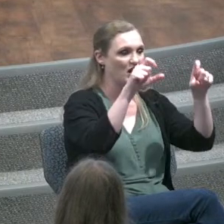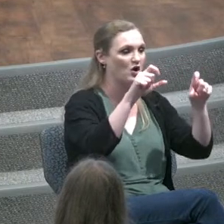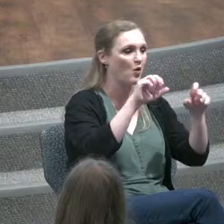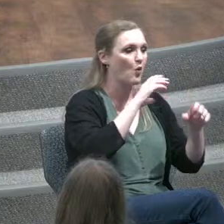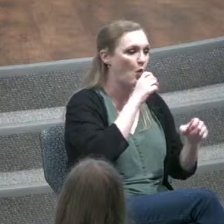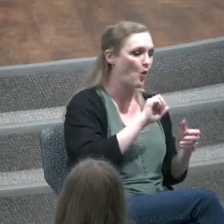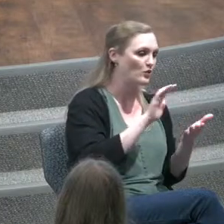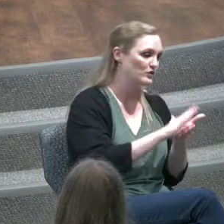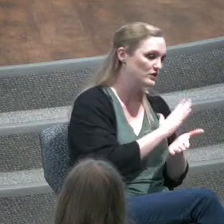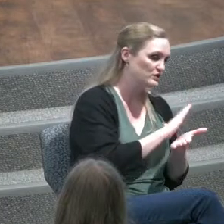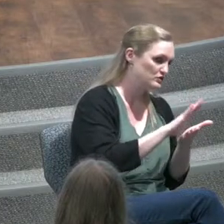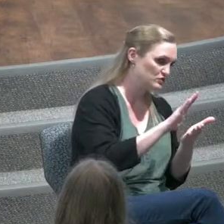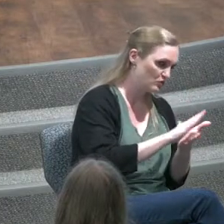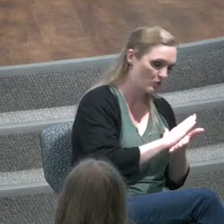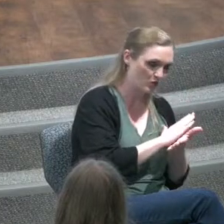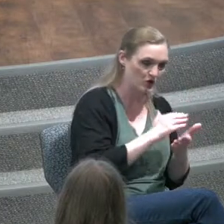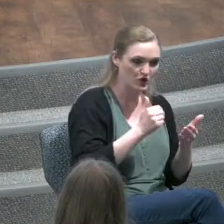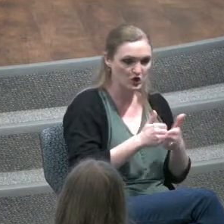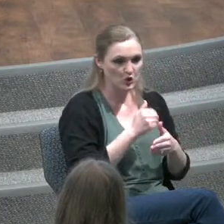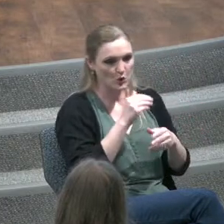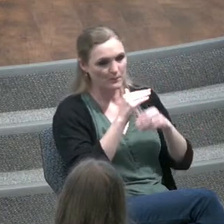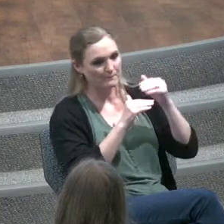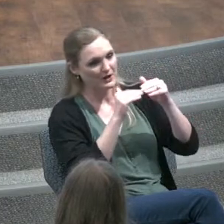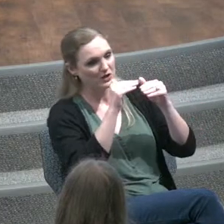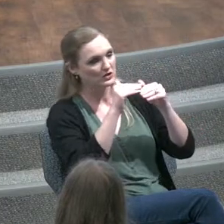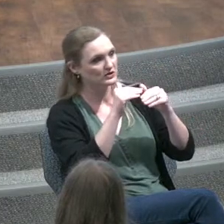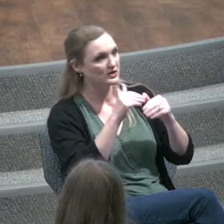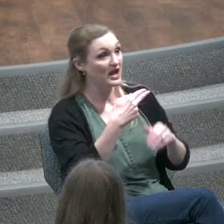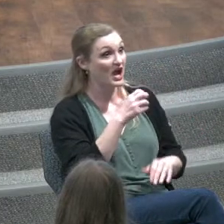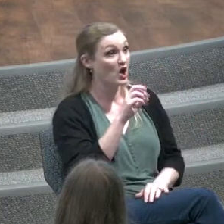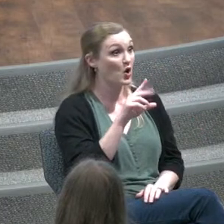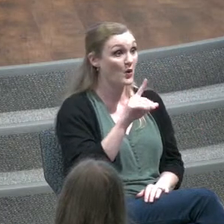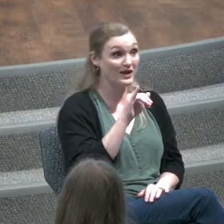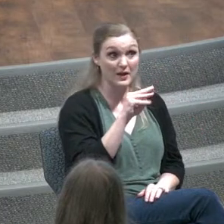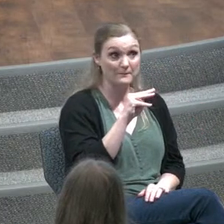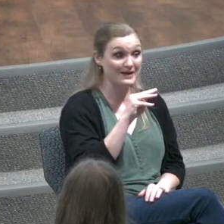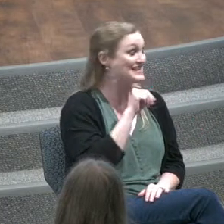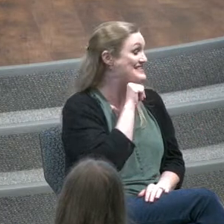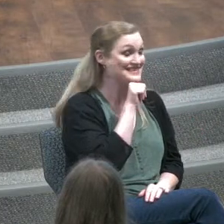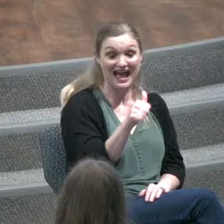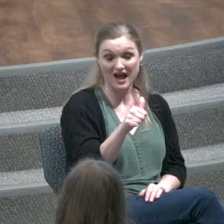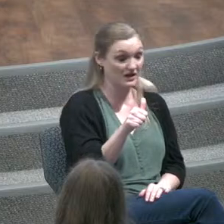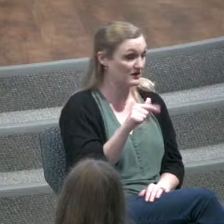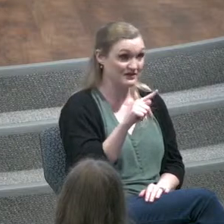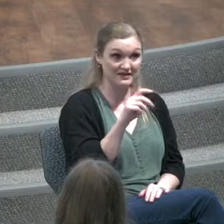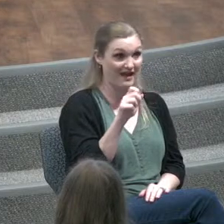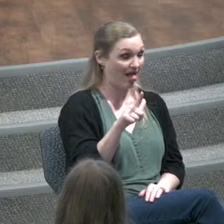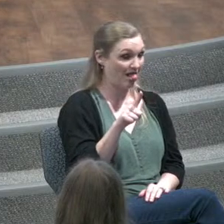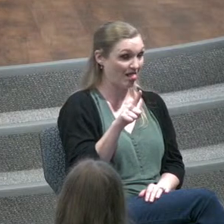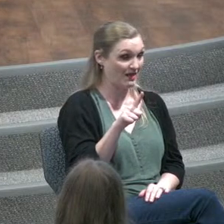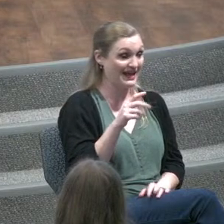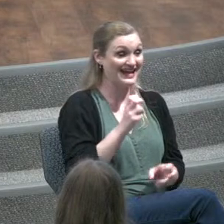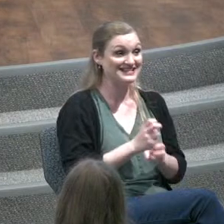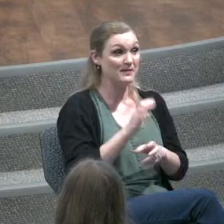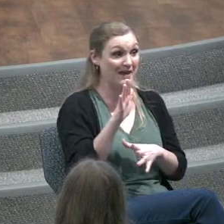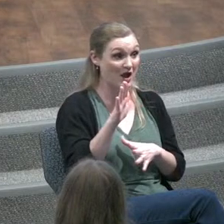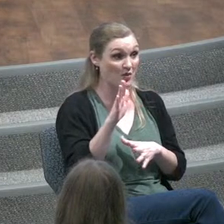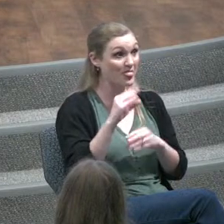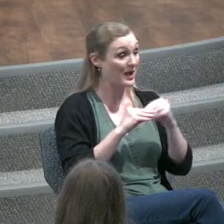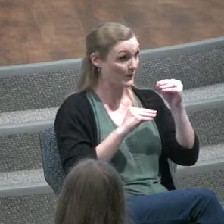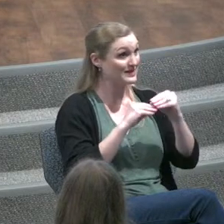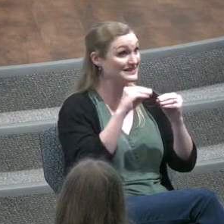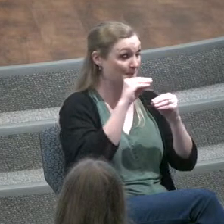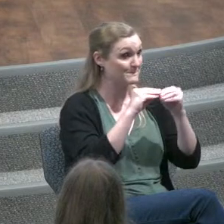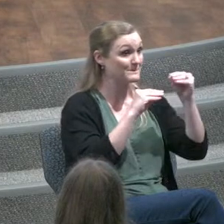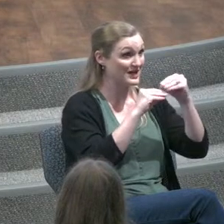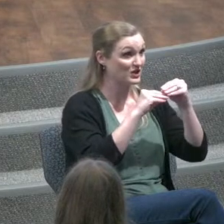new civilizations are built in the same place. Herodium is not a tell. Herodium is an artificial mountain that was